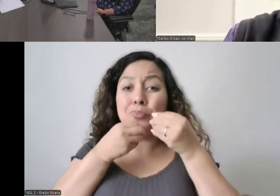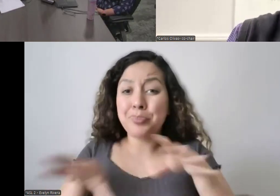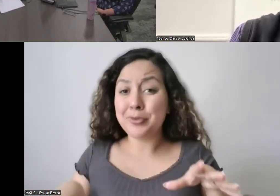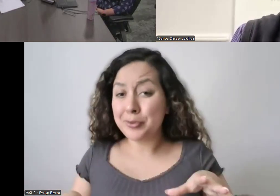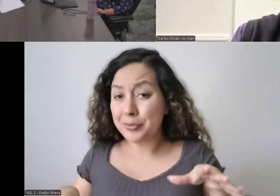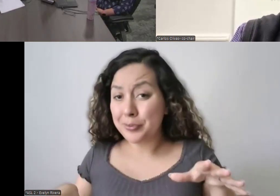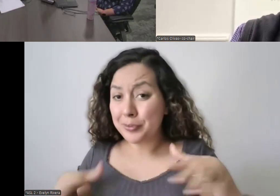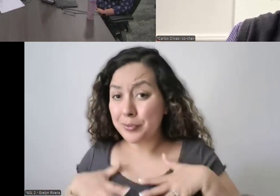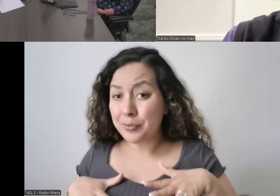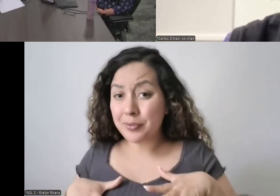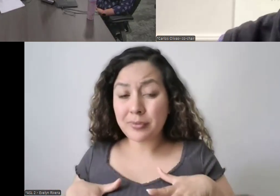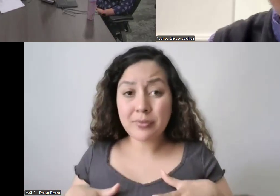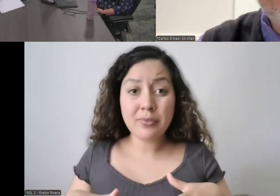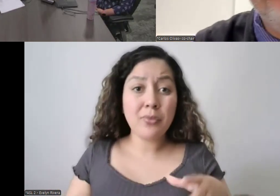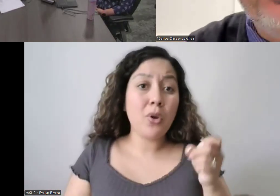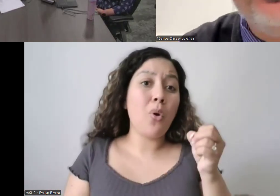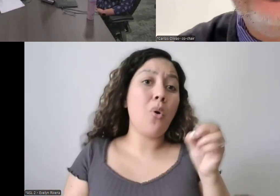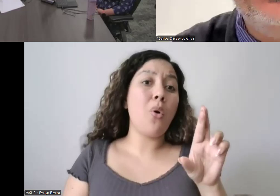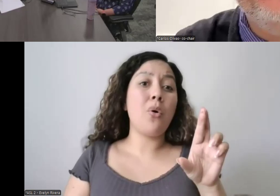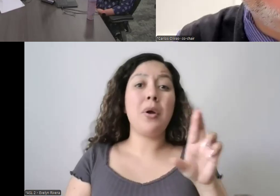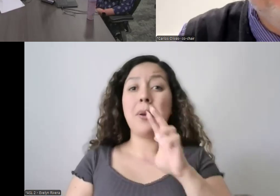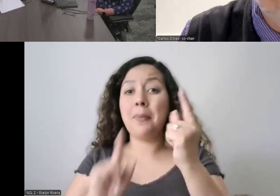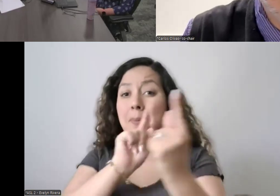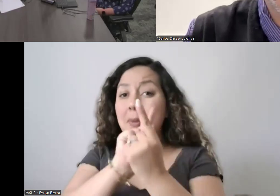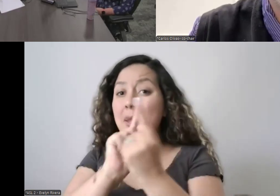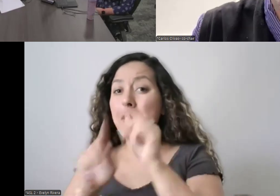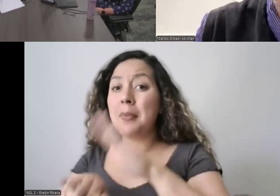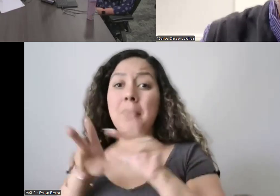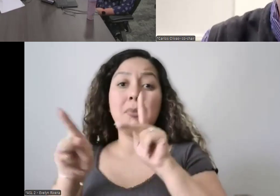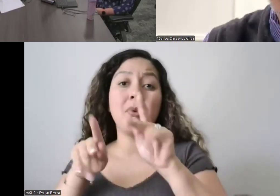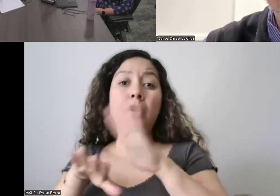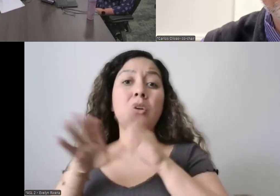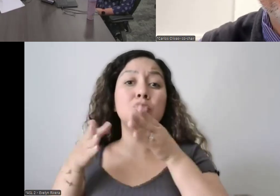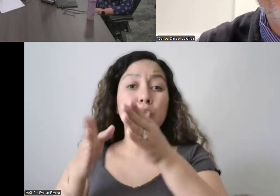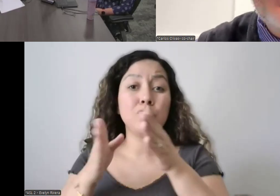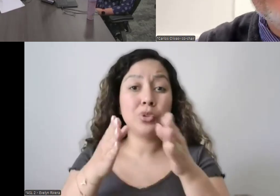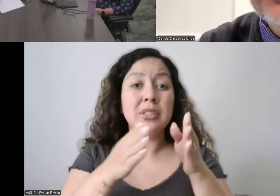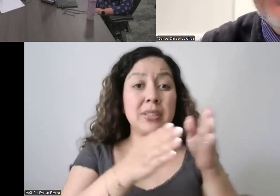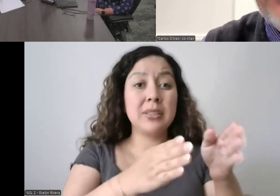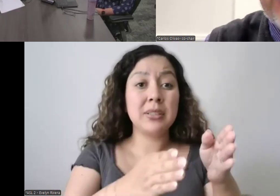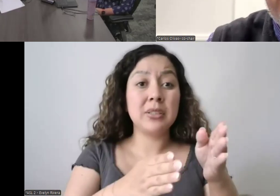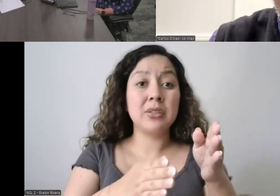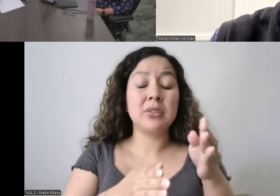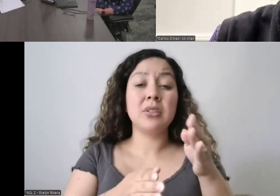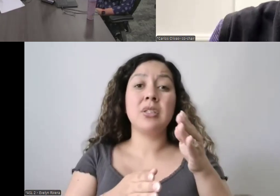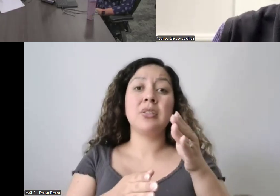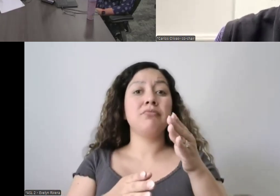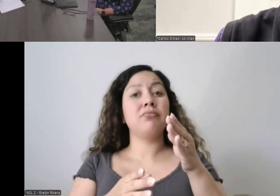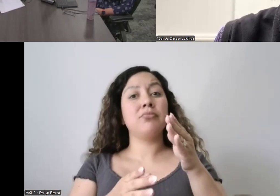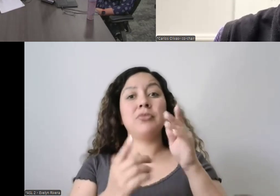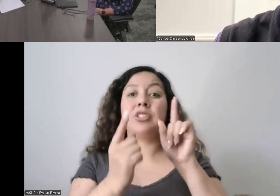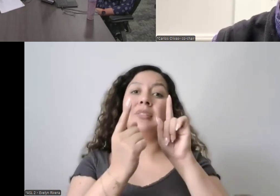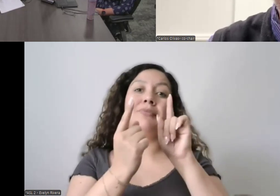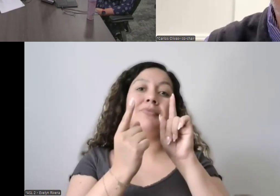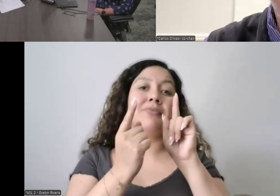or meeting people on the street and talking to random strangers like he's known them